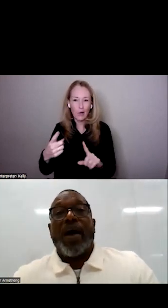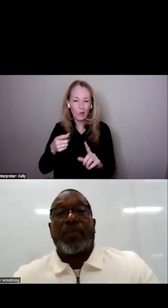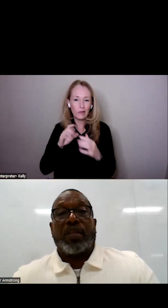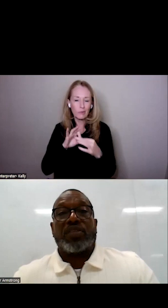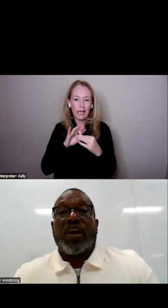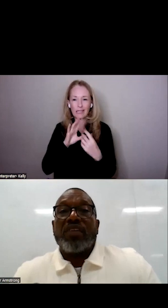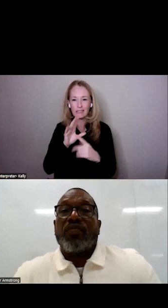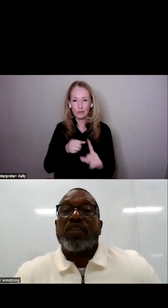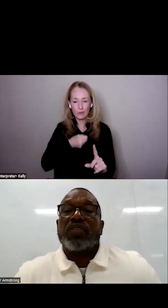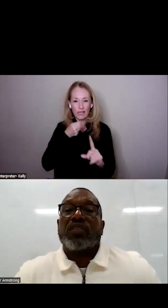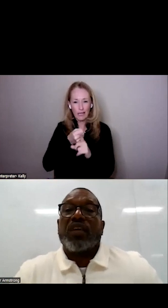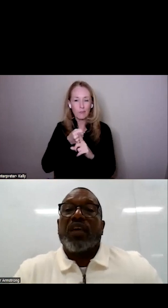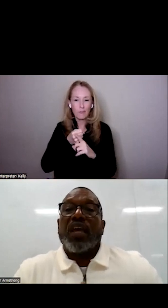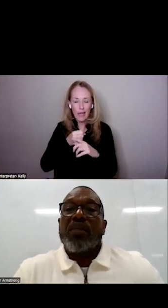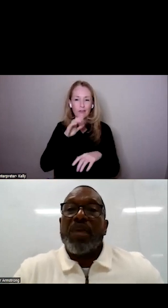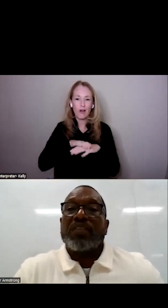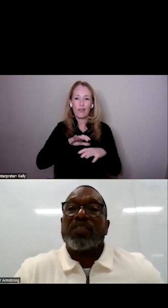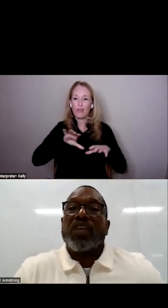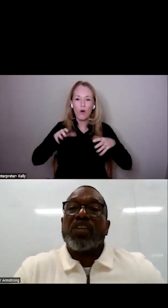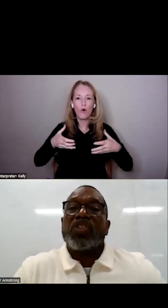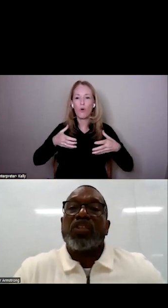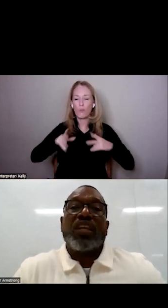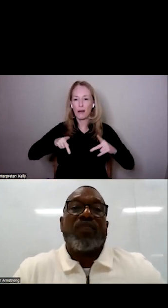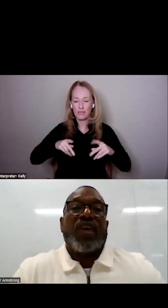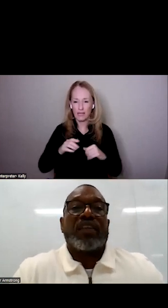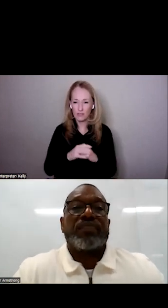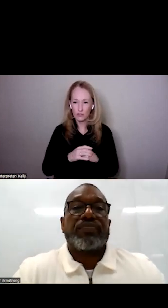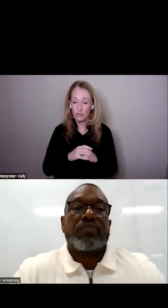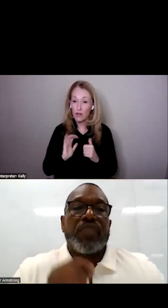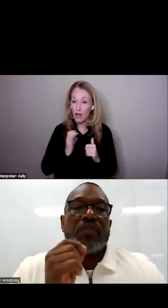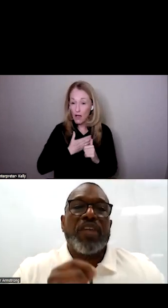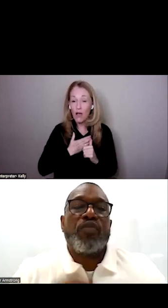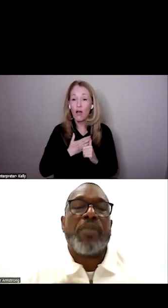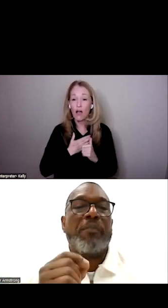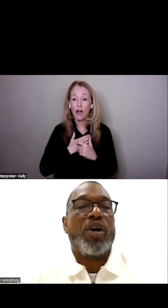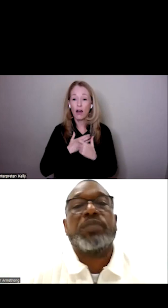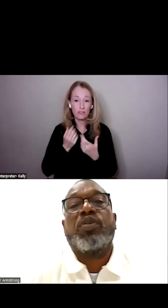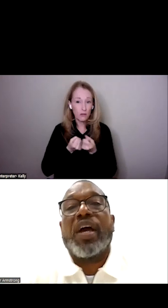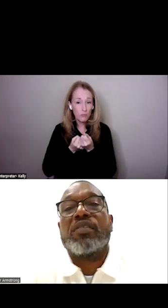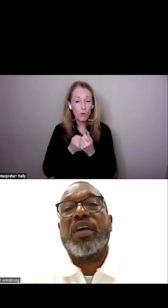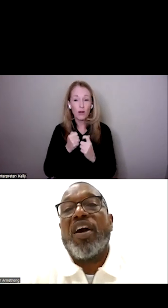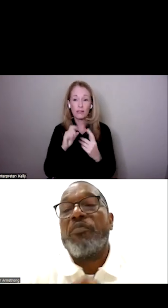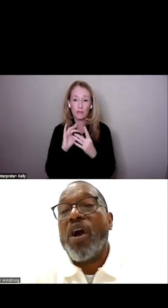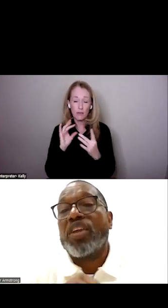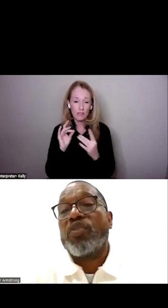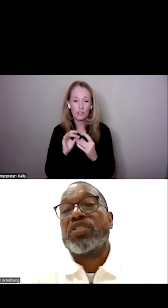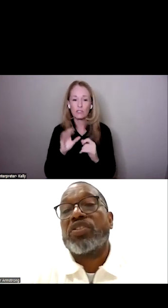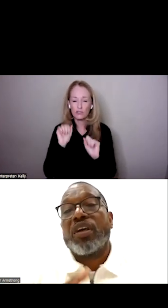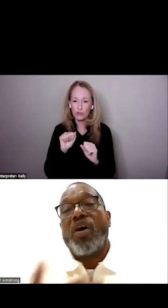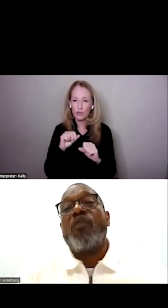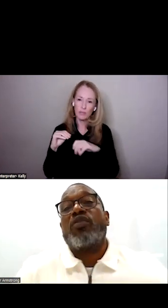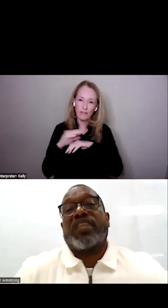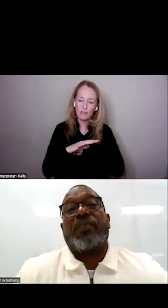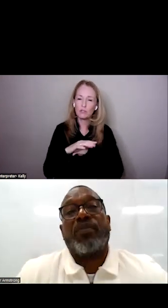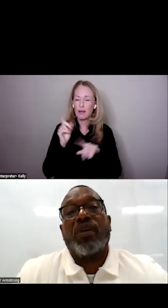whole population. Our interventions and our message should, in fact, be informed by multiple rounds of market research